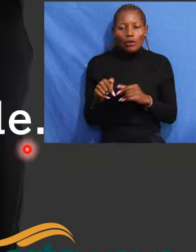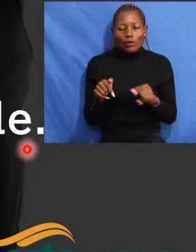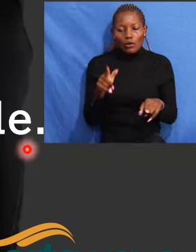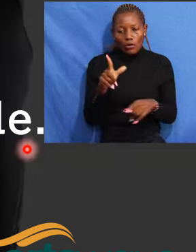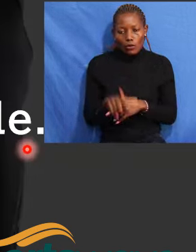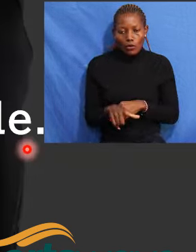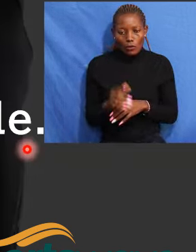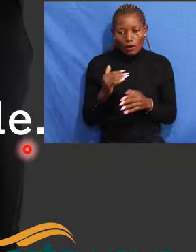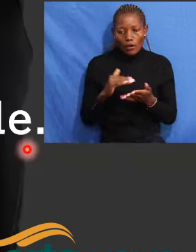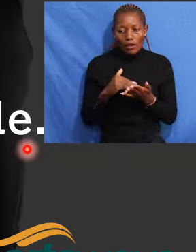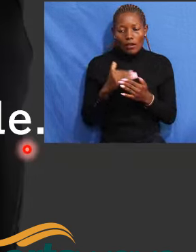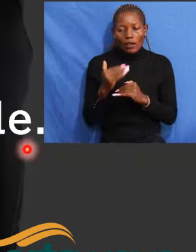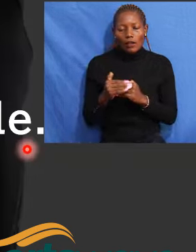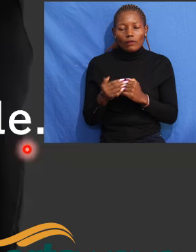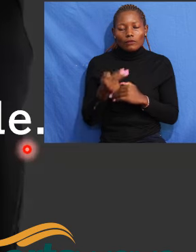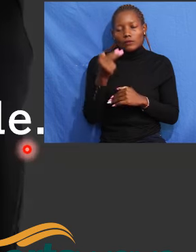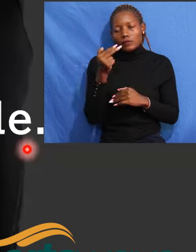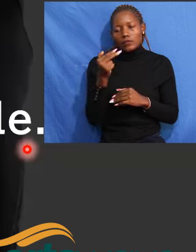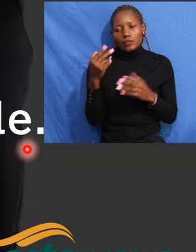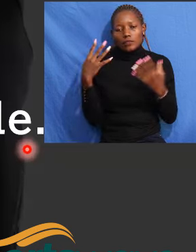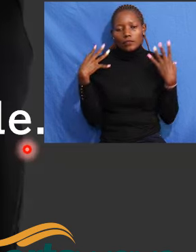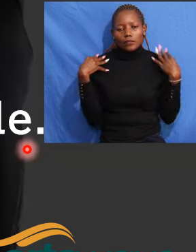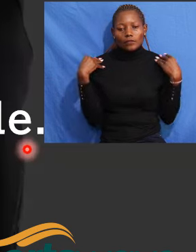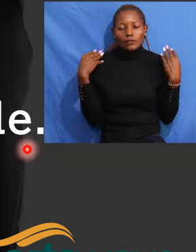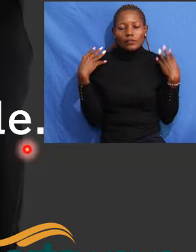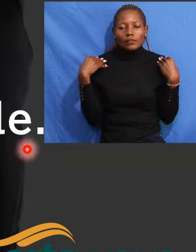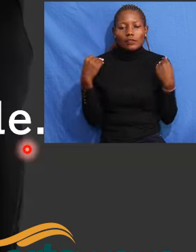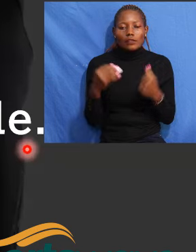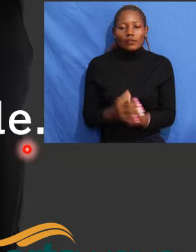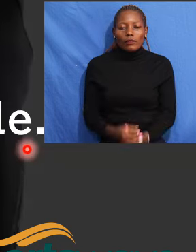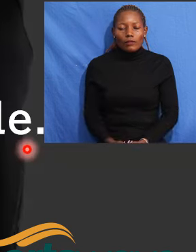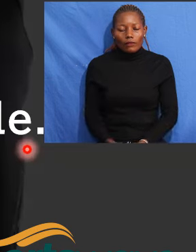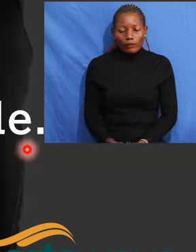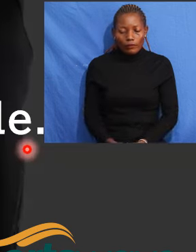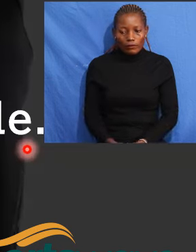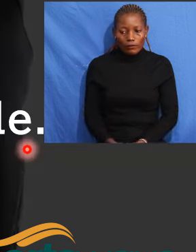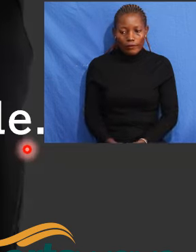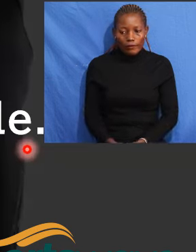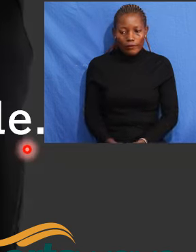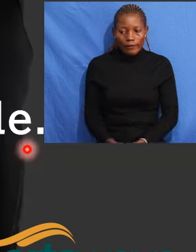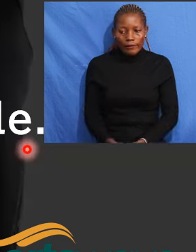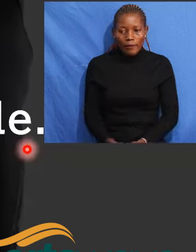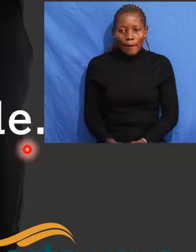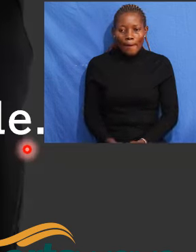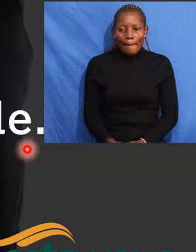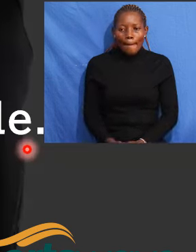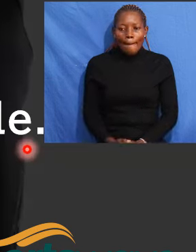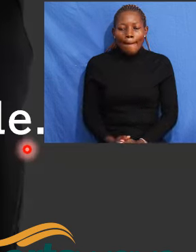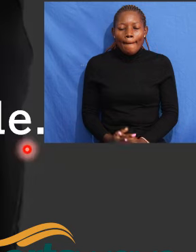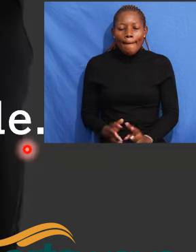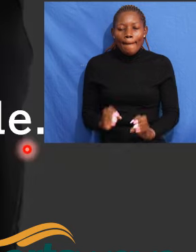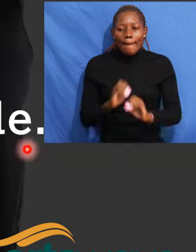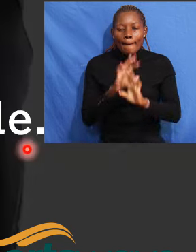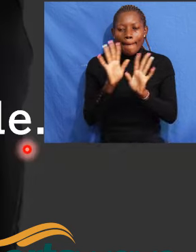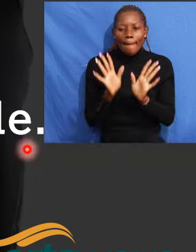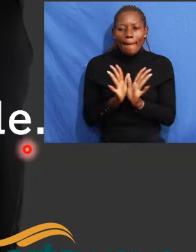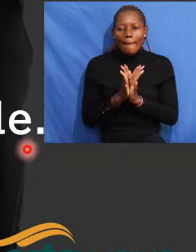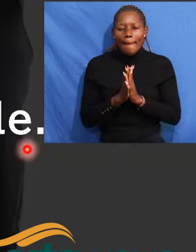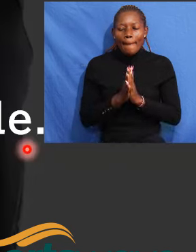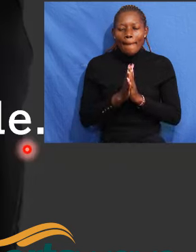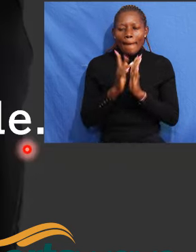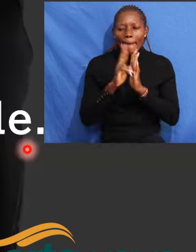intensity exercise that induce muscle damage. And there are no clear criteria regarding duration,